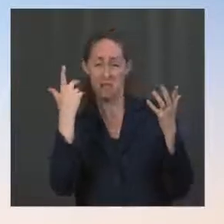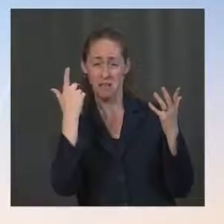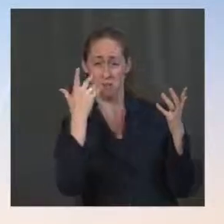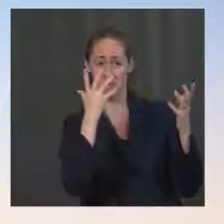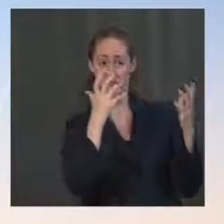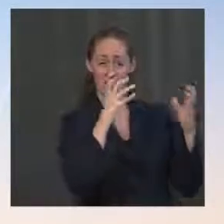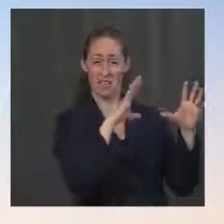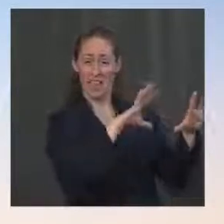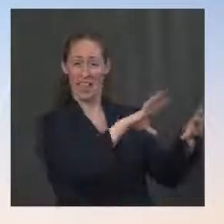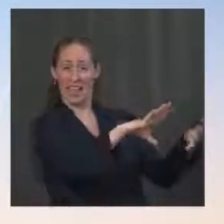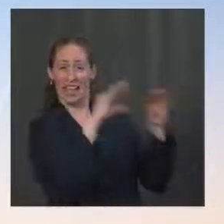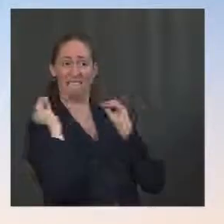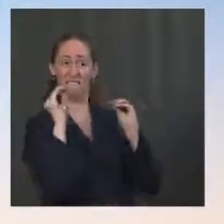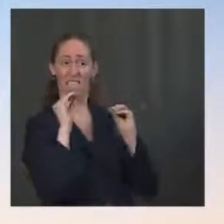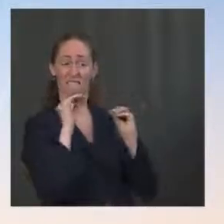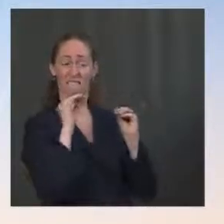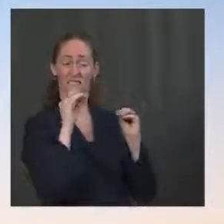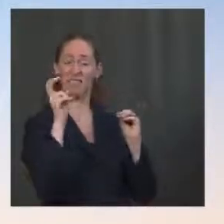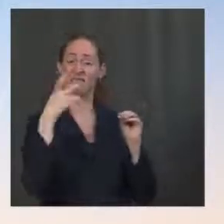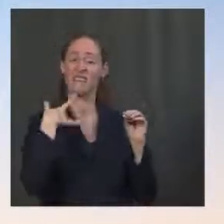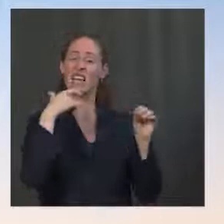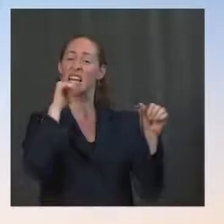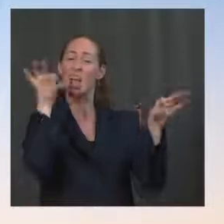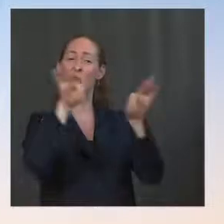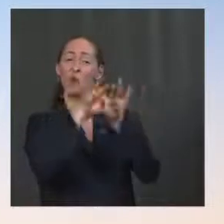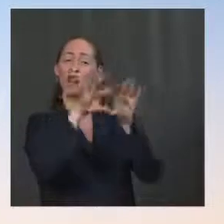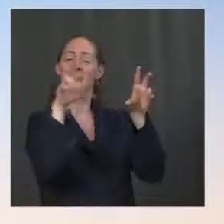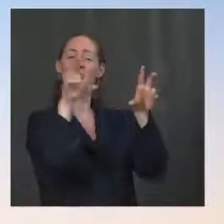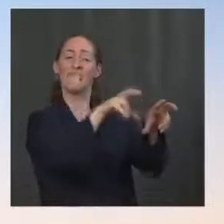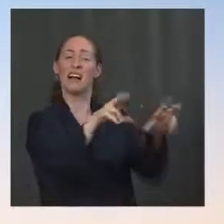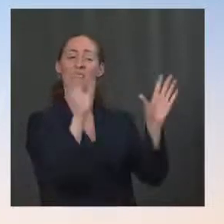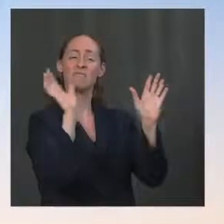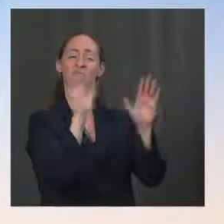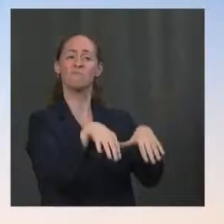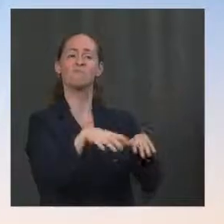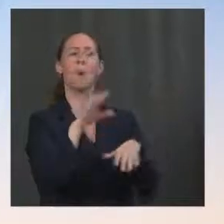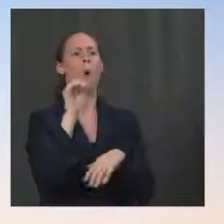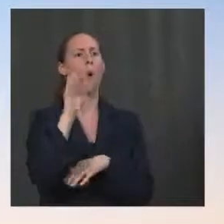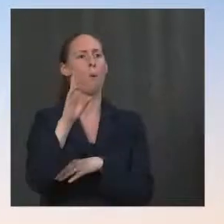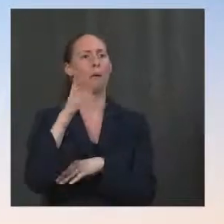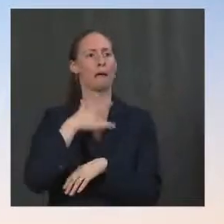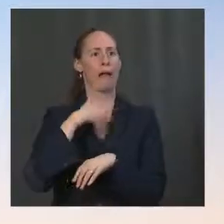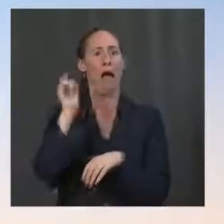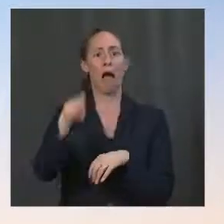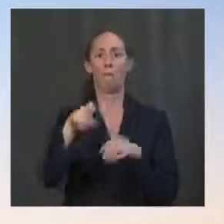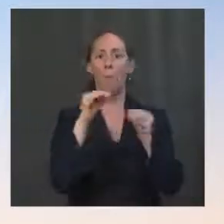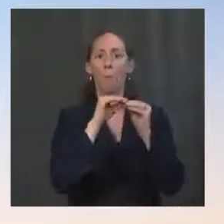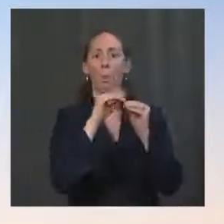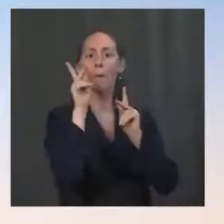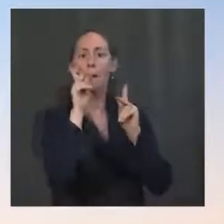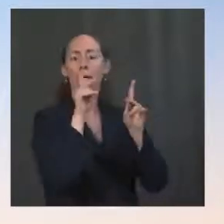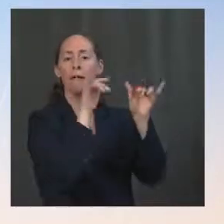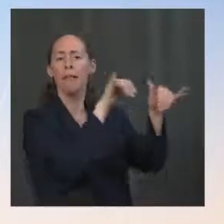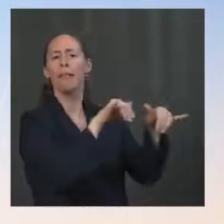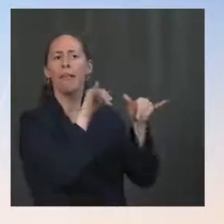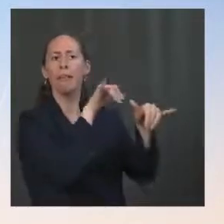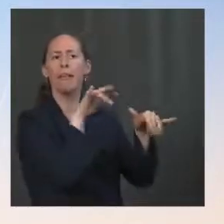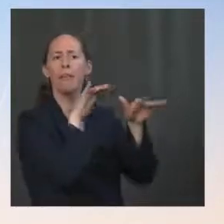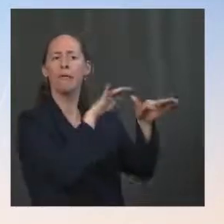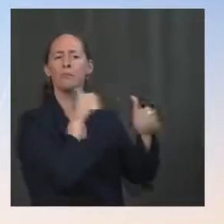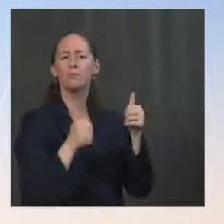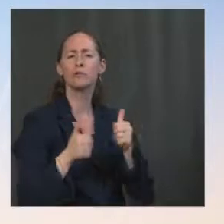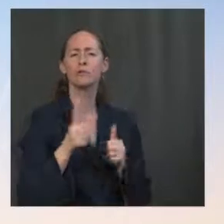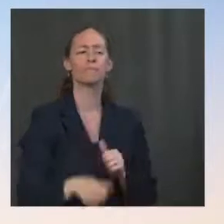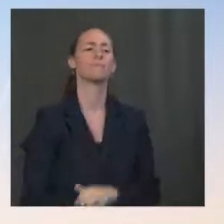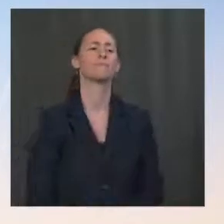because it wasn't a value add, or because it would have required, sending more troops over there? Well, Bagram was an enormous base